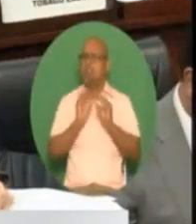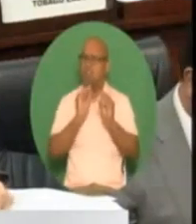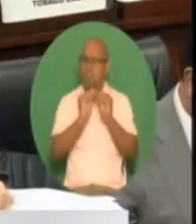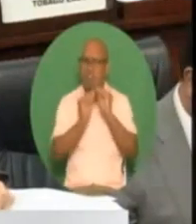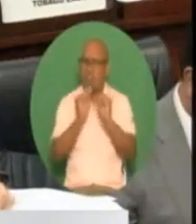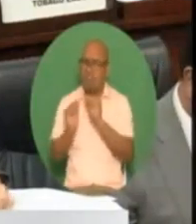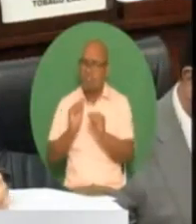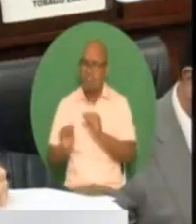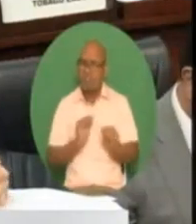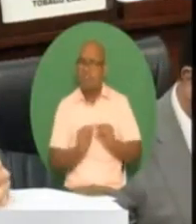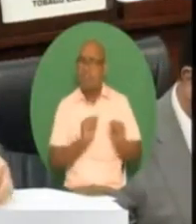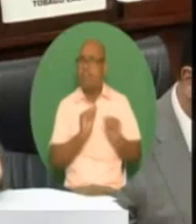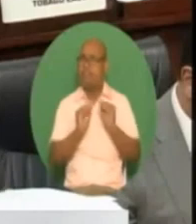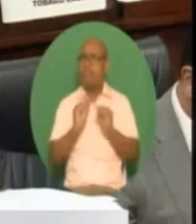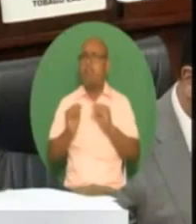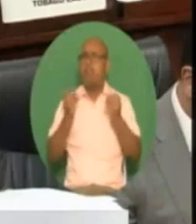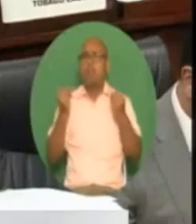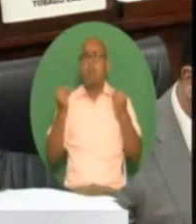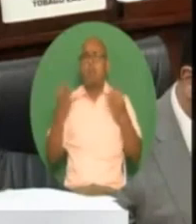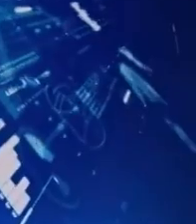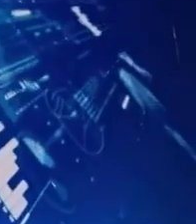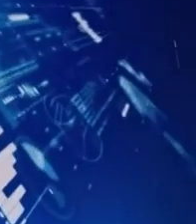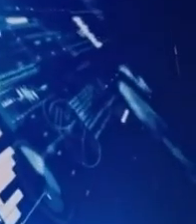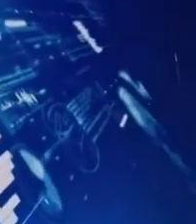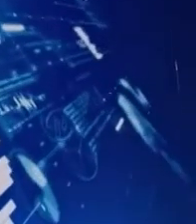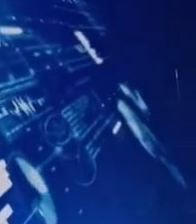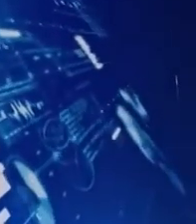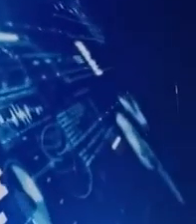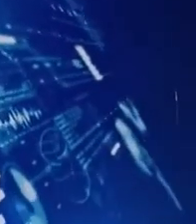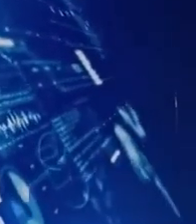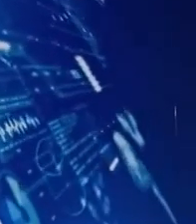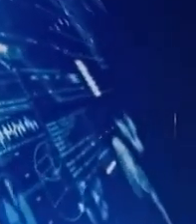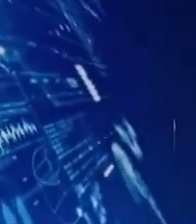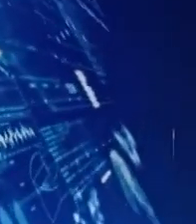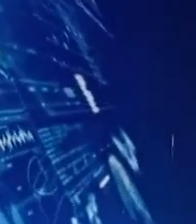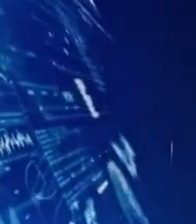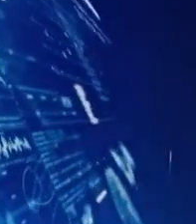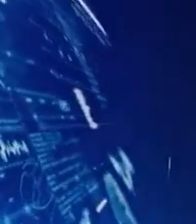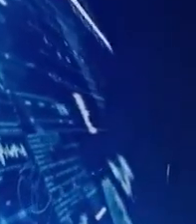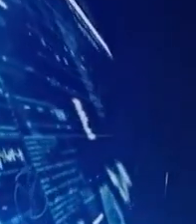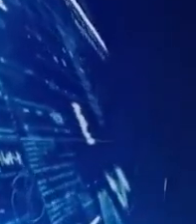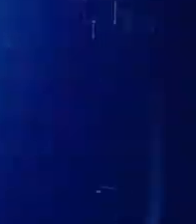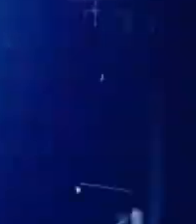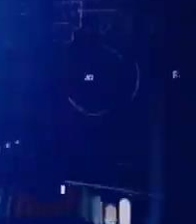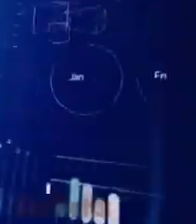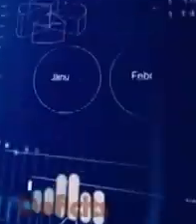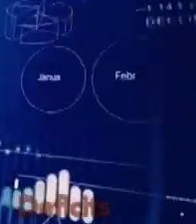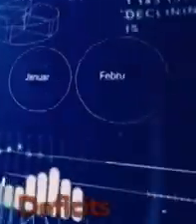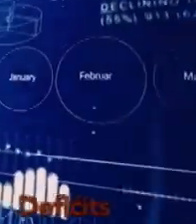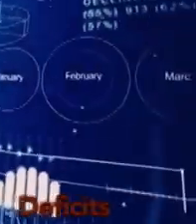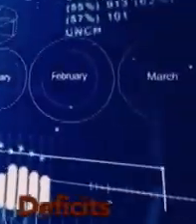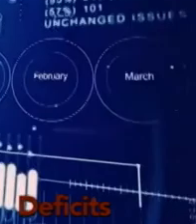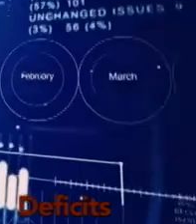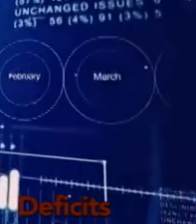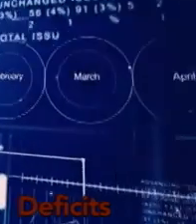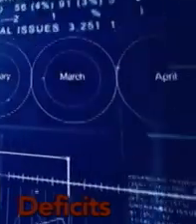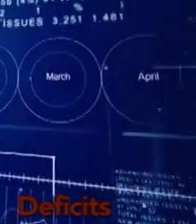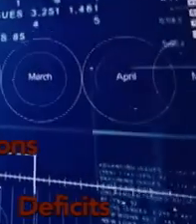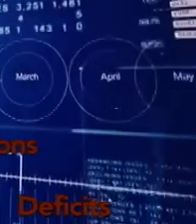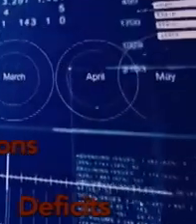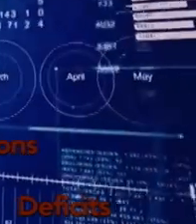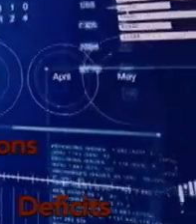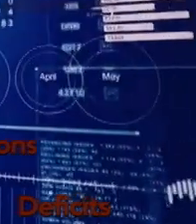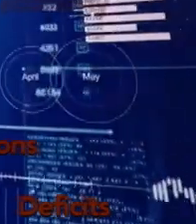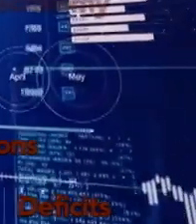just the sports ministry, but 19 others. In the middle of the dilemmas of recurrent expenditure, deficits, and Olympics,